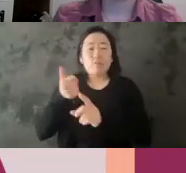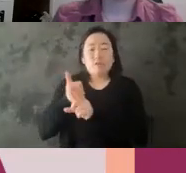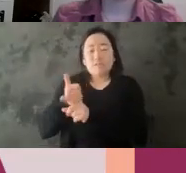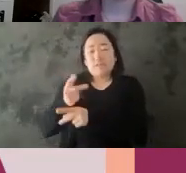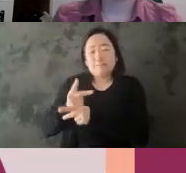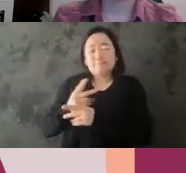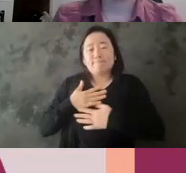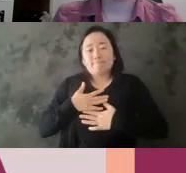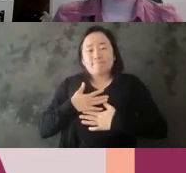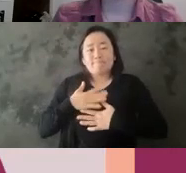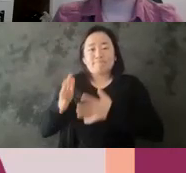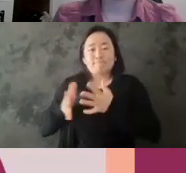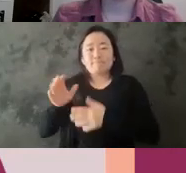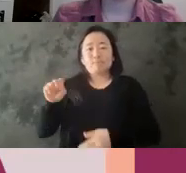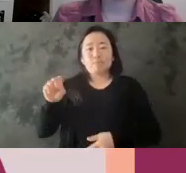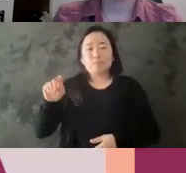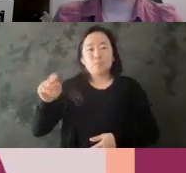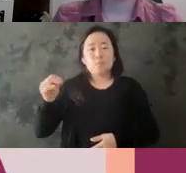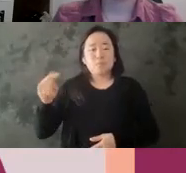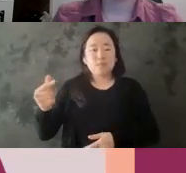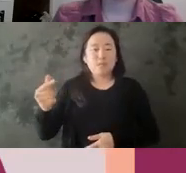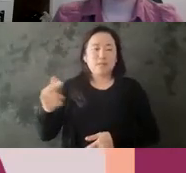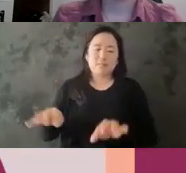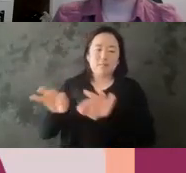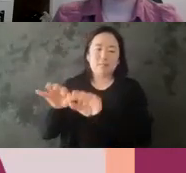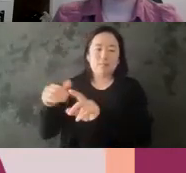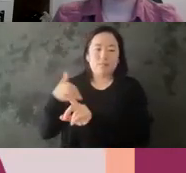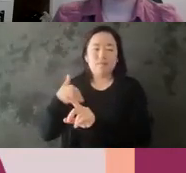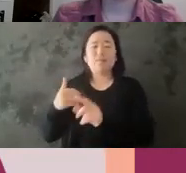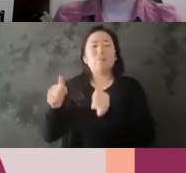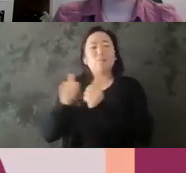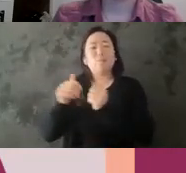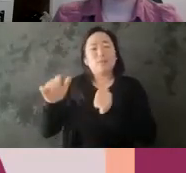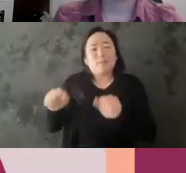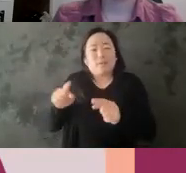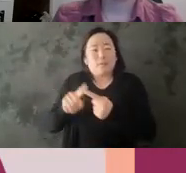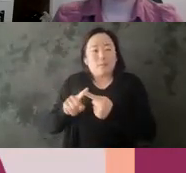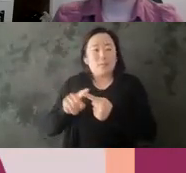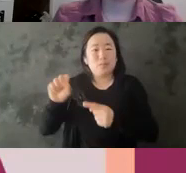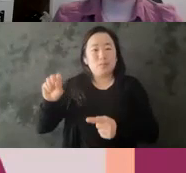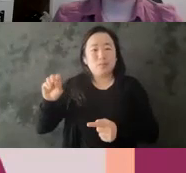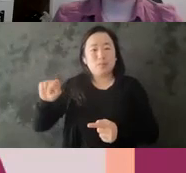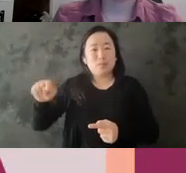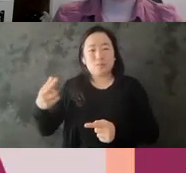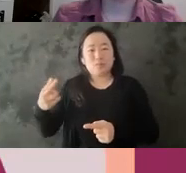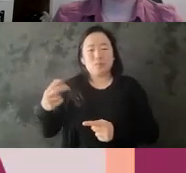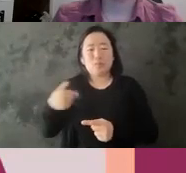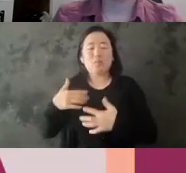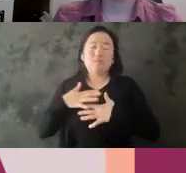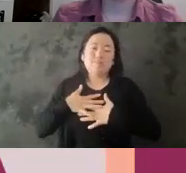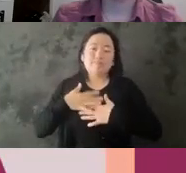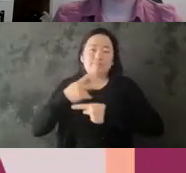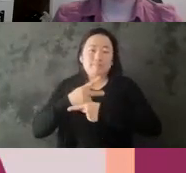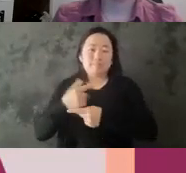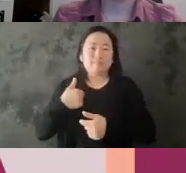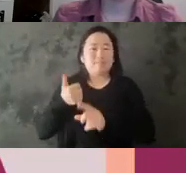Without the self-soothing kind of mechanisms, a lot of people can be prone to self-criticism, self-attack,